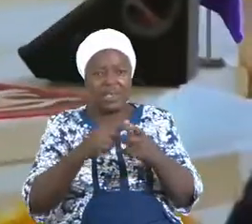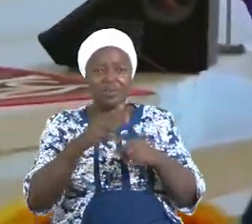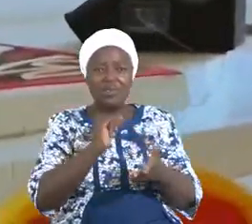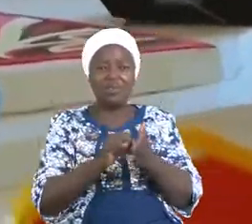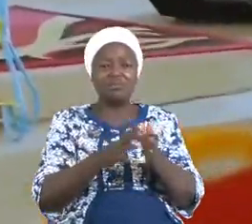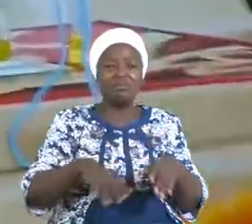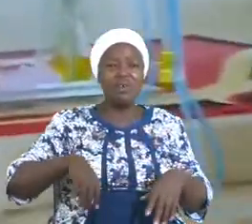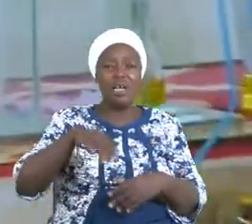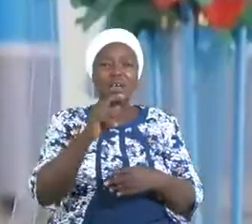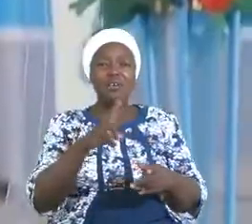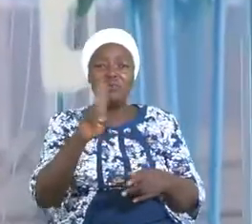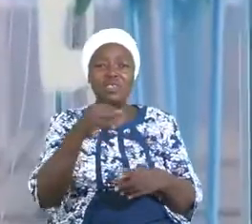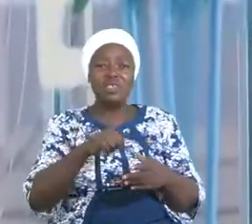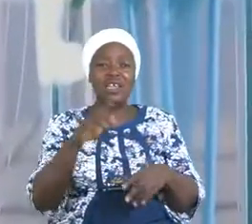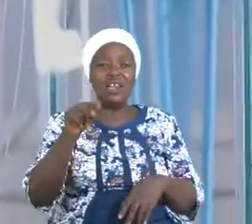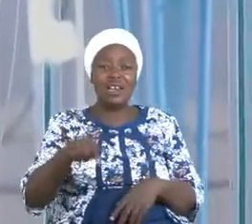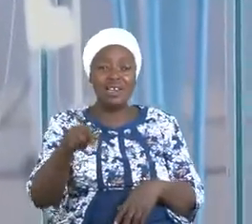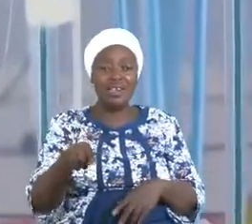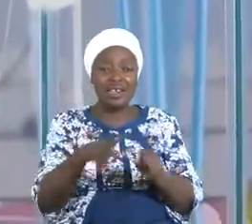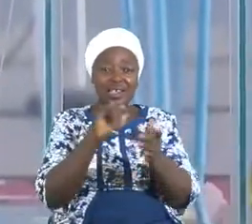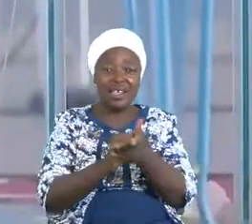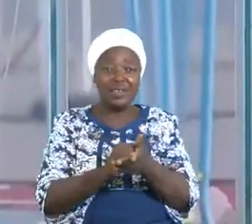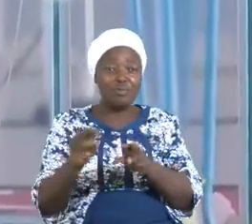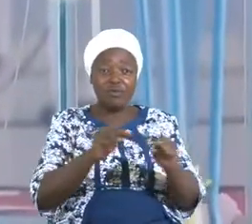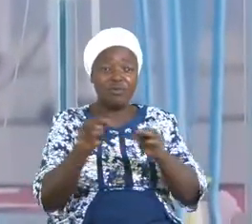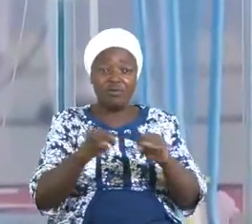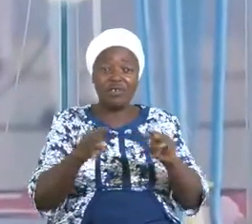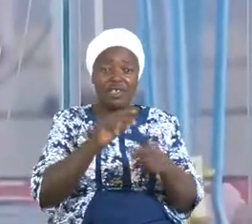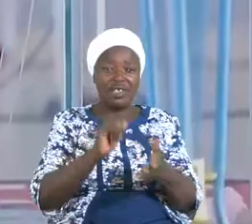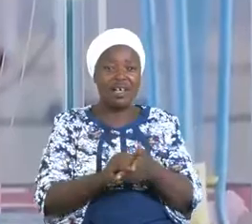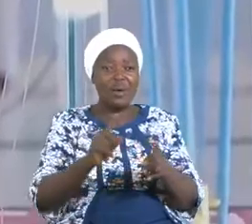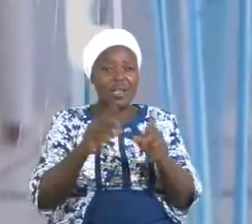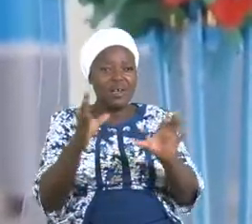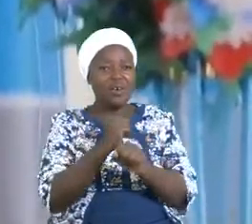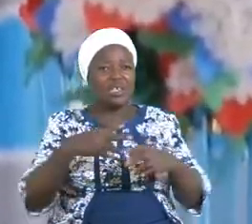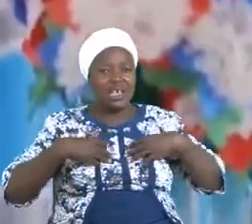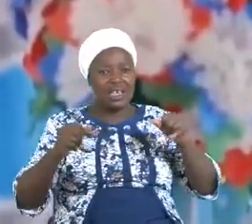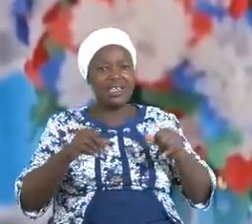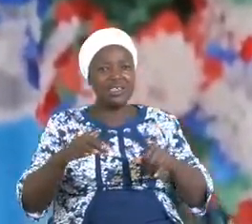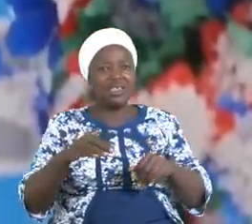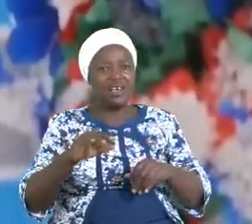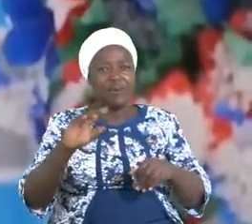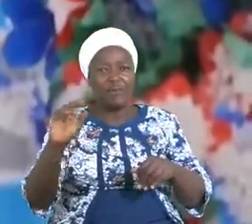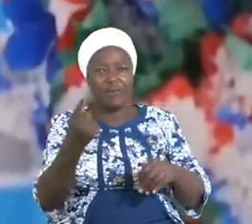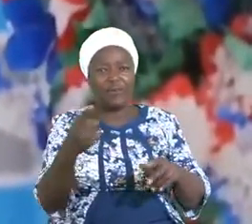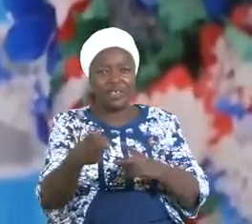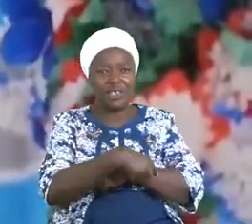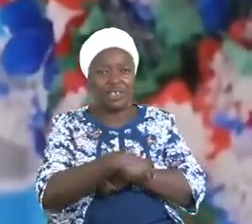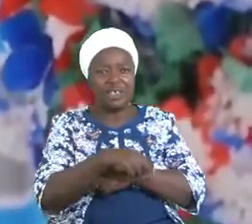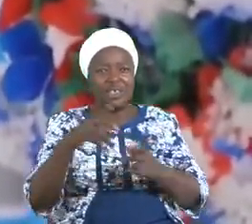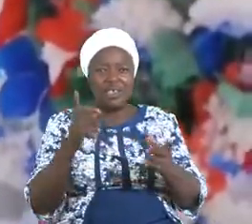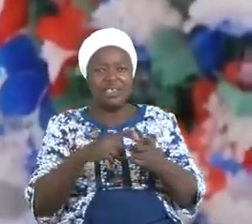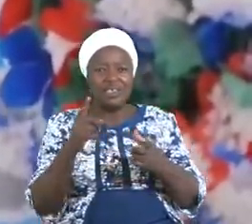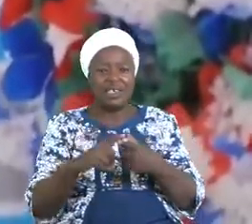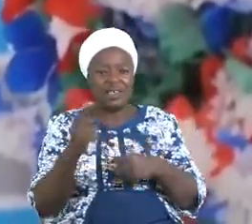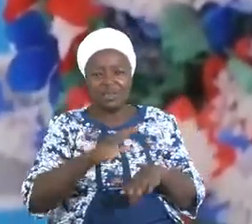I was doing like this. Now, I got my healing the first day. I was ignorant. The second day, I still repeated. I carried my healing. I take